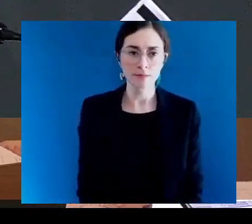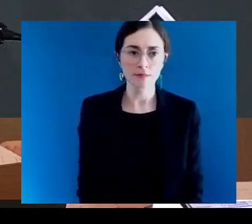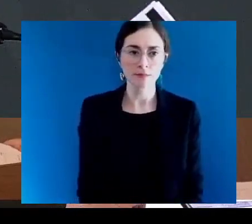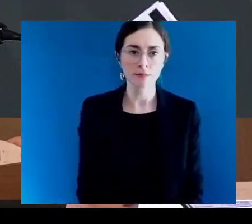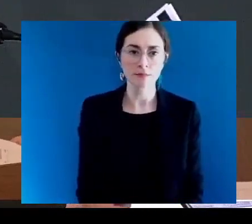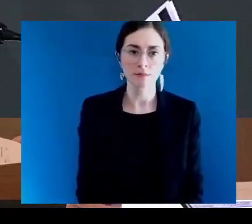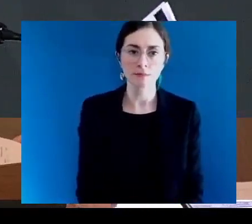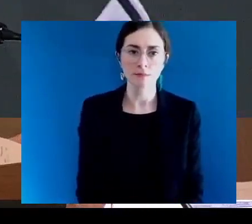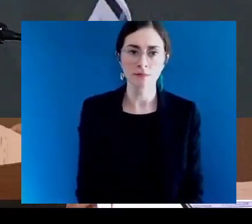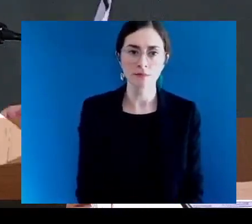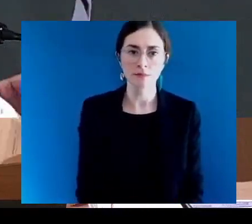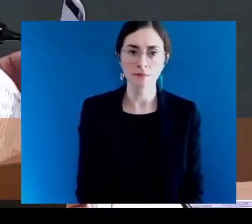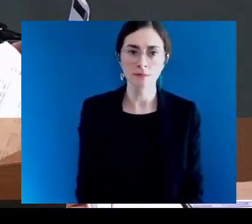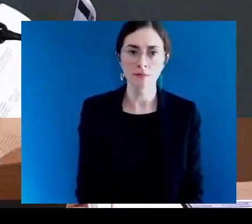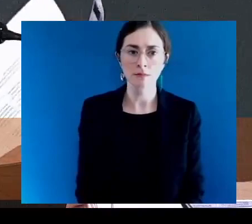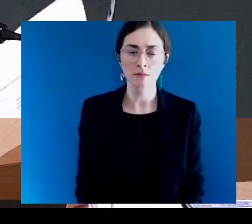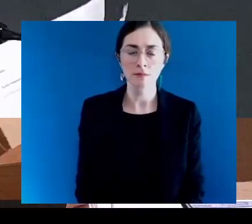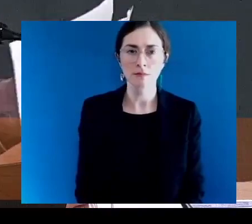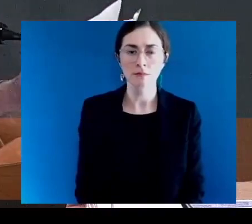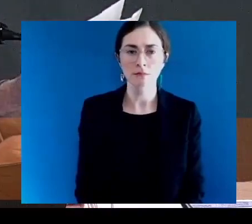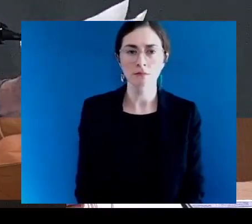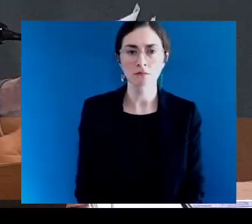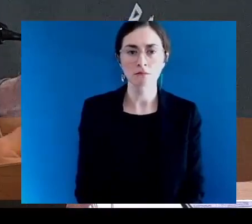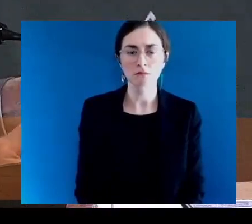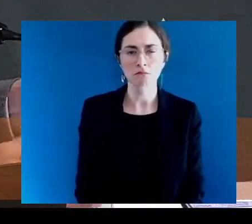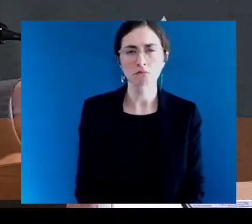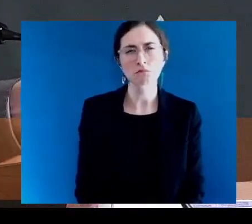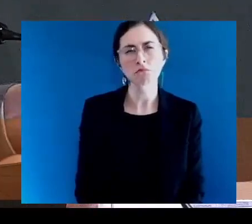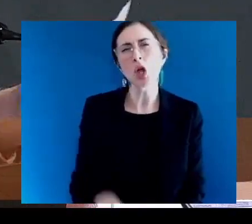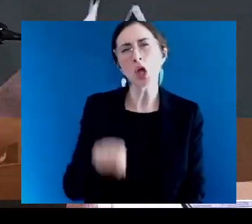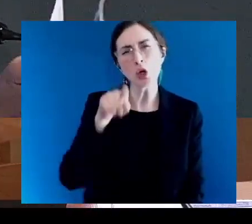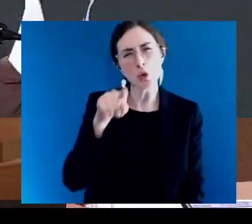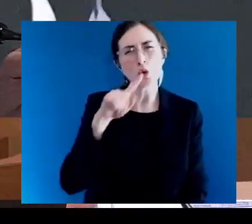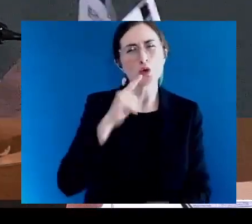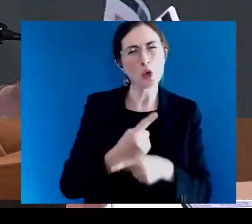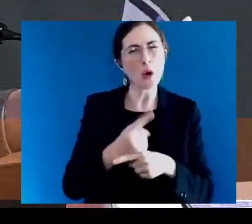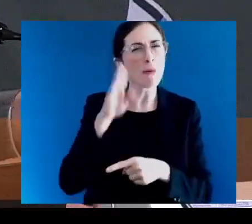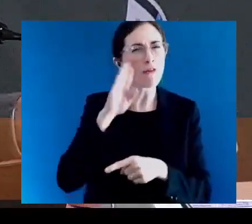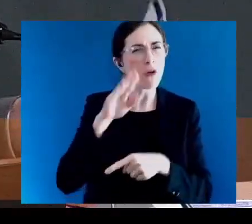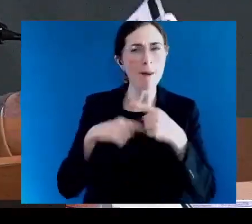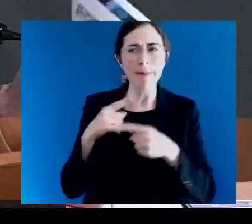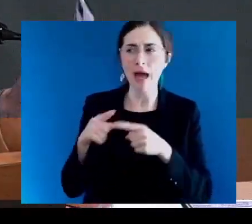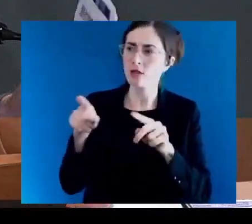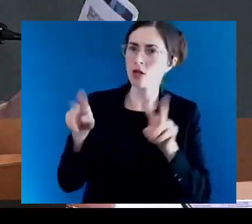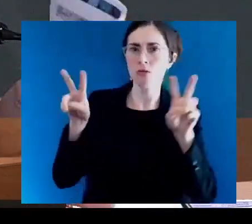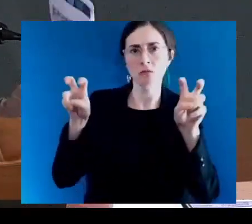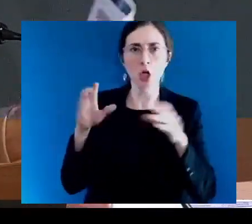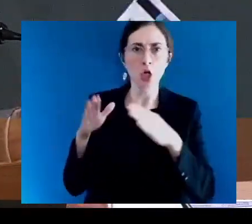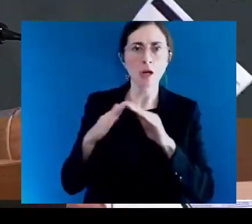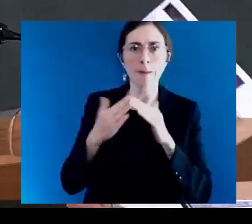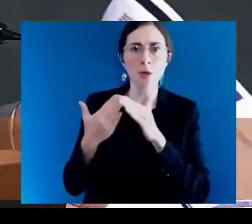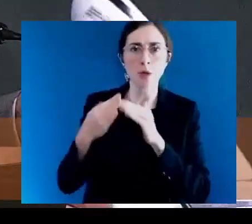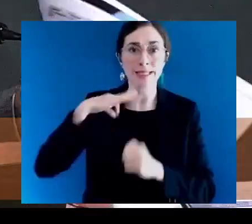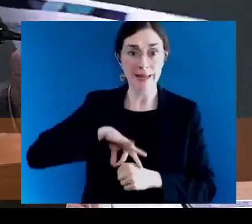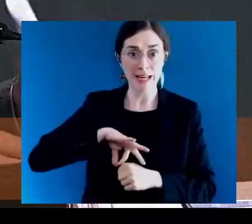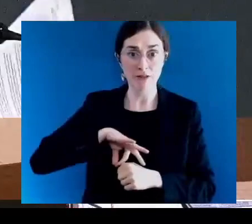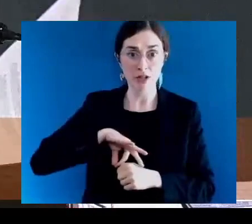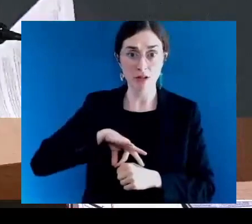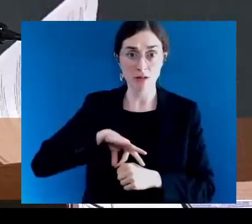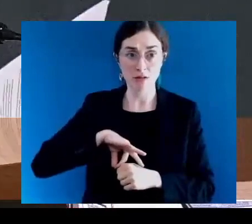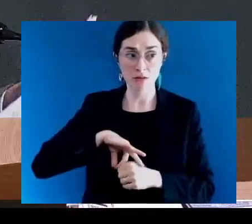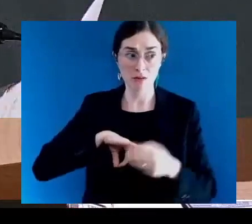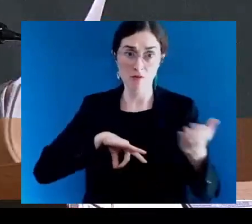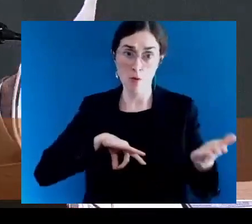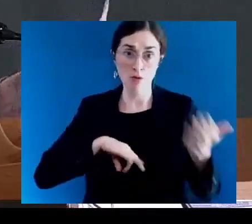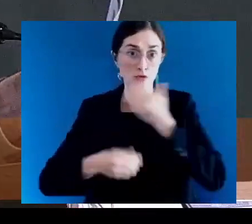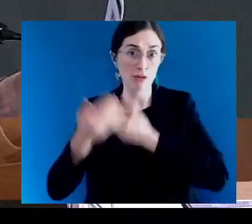So if one was looking to a principle of community benefit, then that might be a figure that